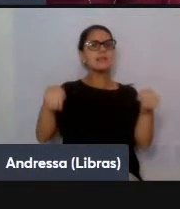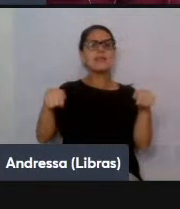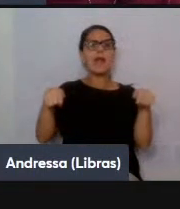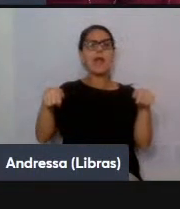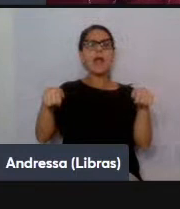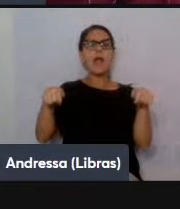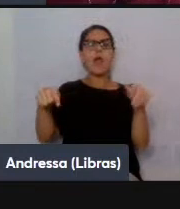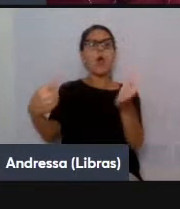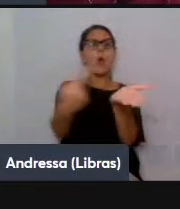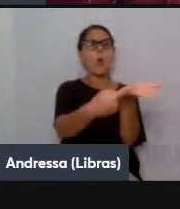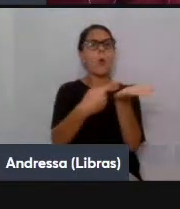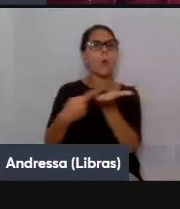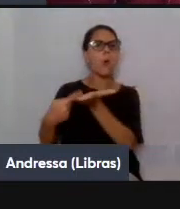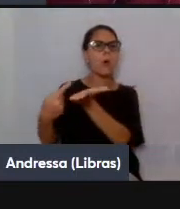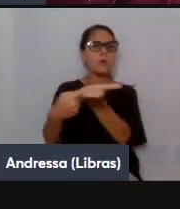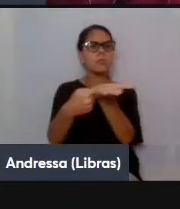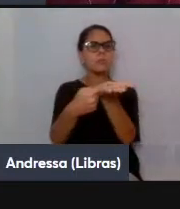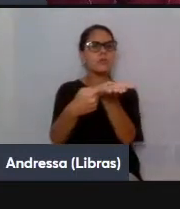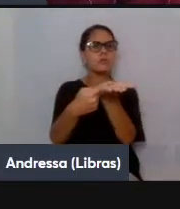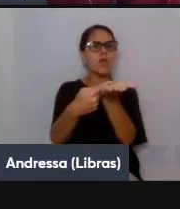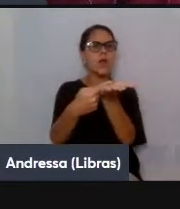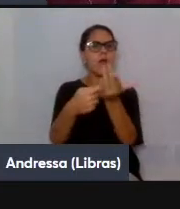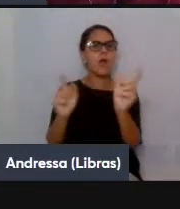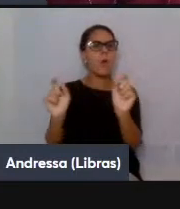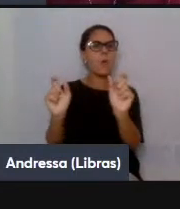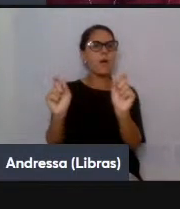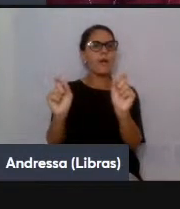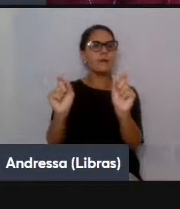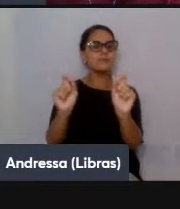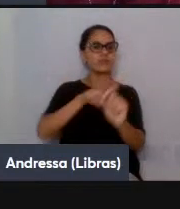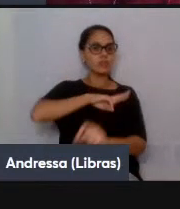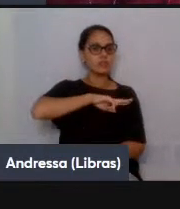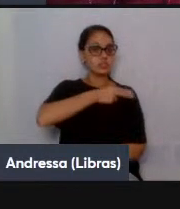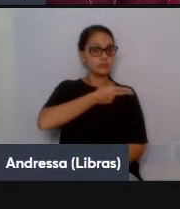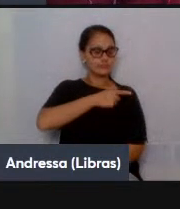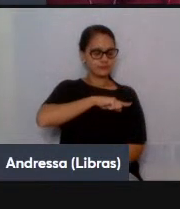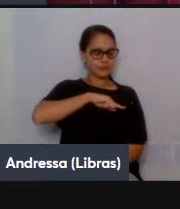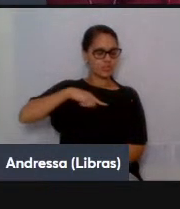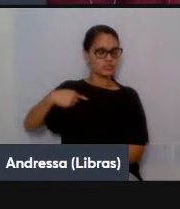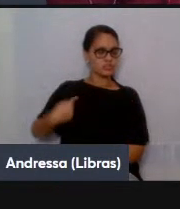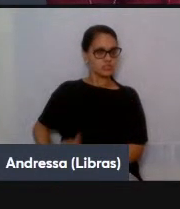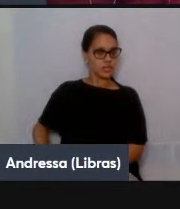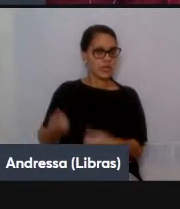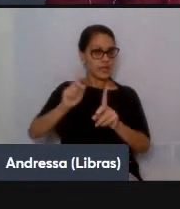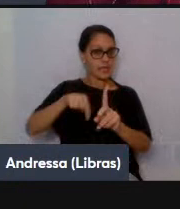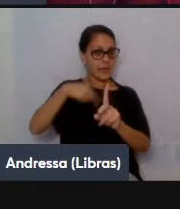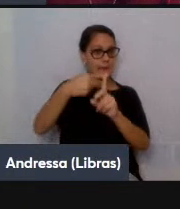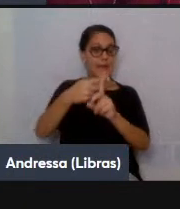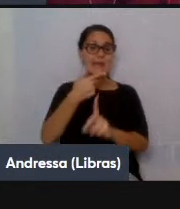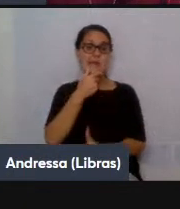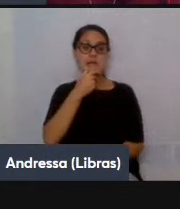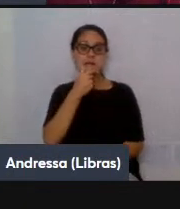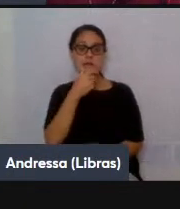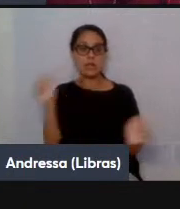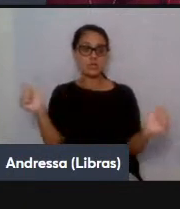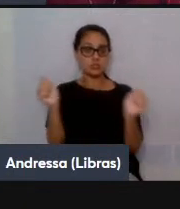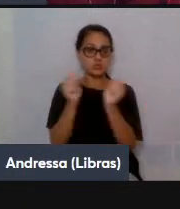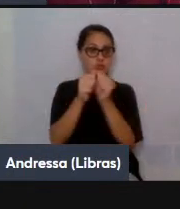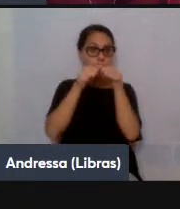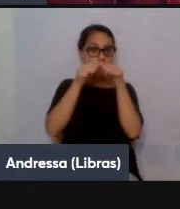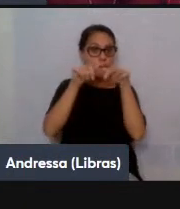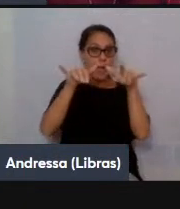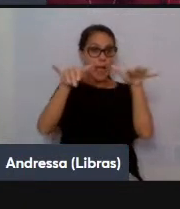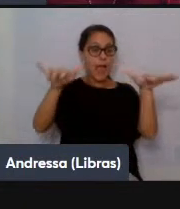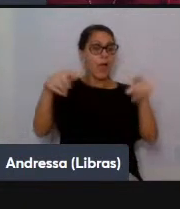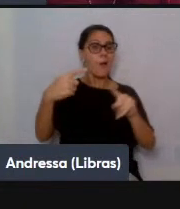combinar a disponibilização disso em inglês por vários meios diferentes, dado que não há